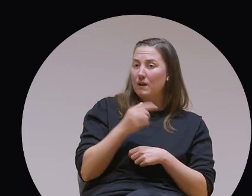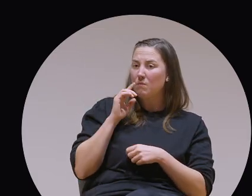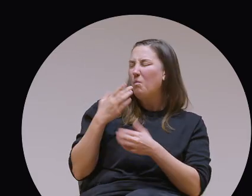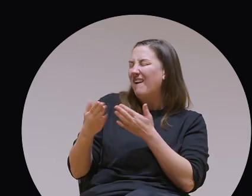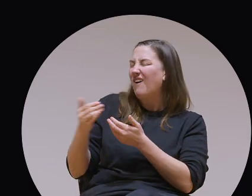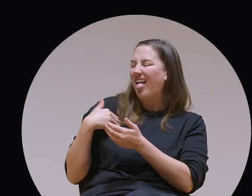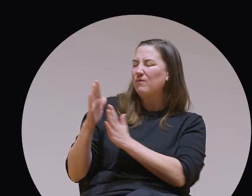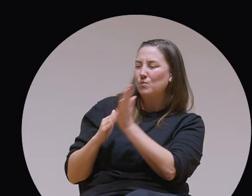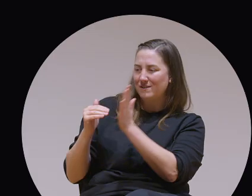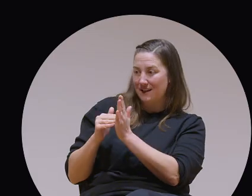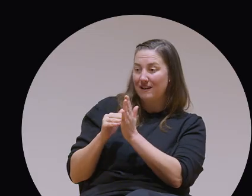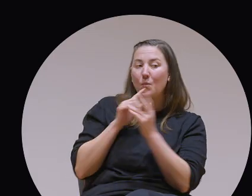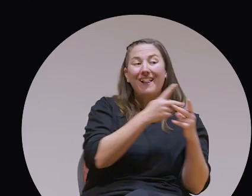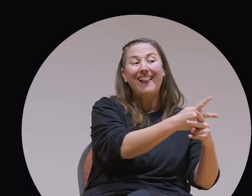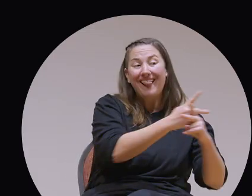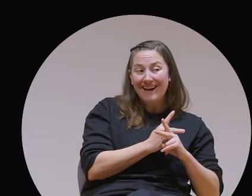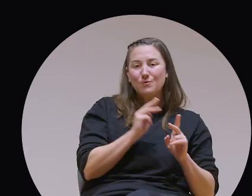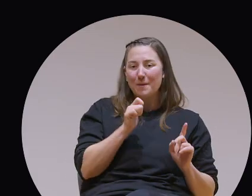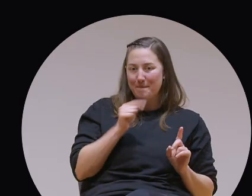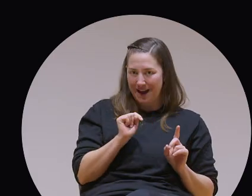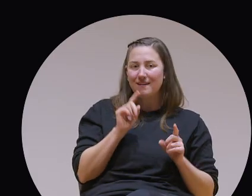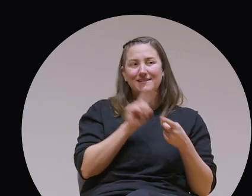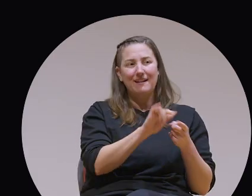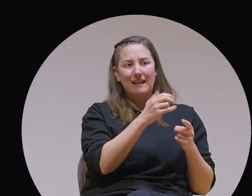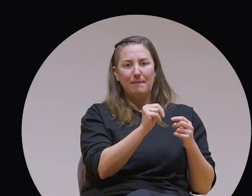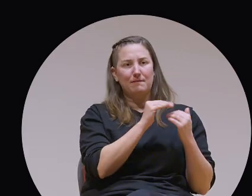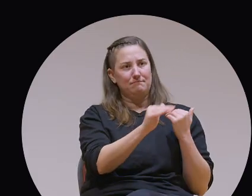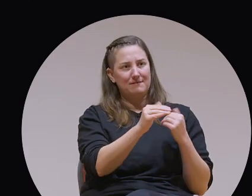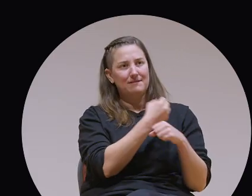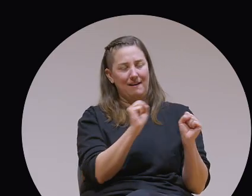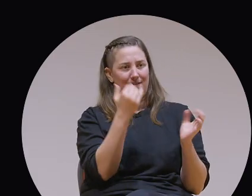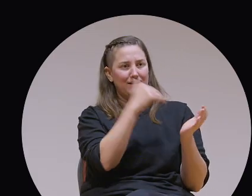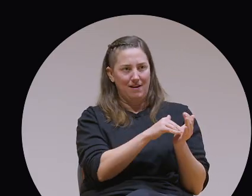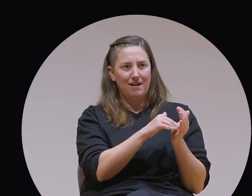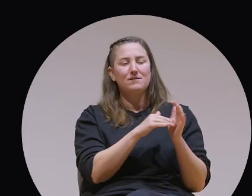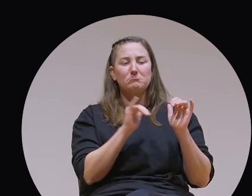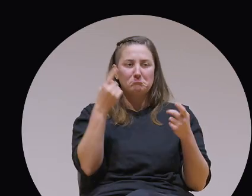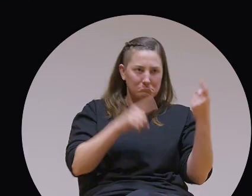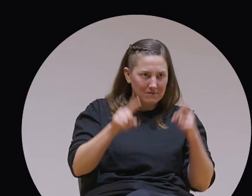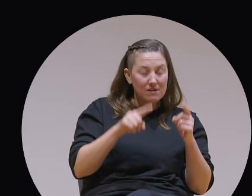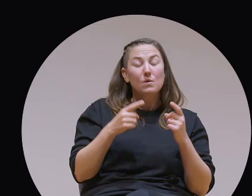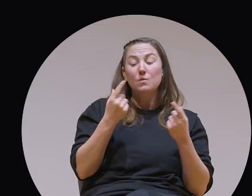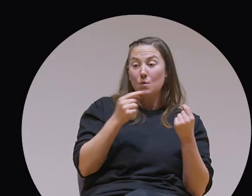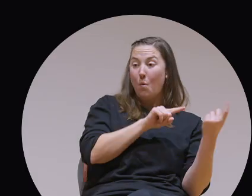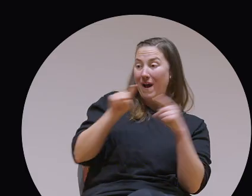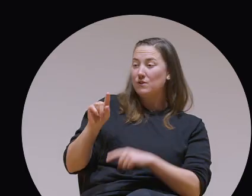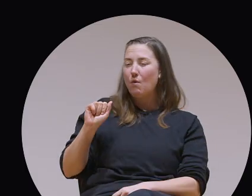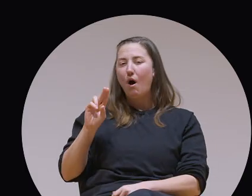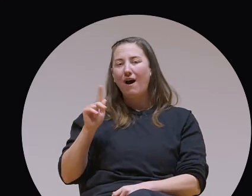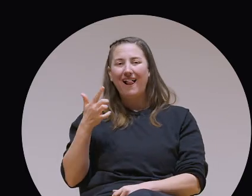Zealand and lend them to the Met until Yemen is stable again. So one of my colleagues flew to Auckland in New Zealand and collected